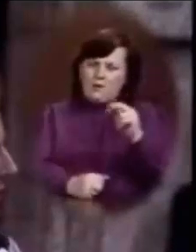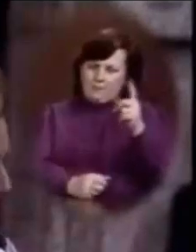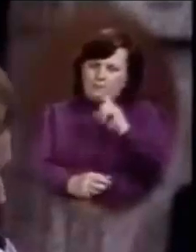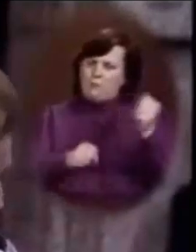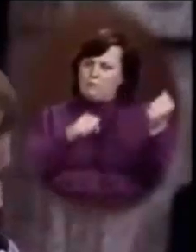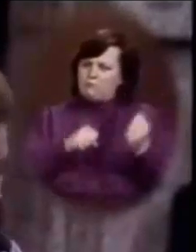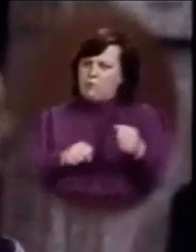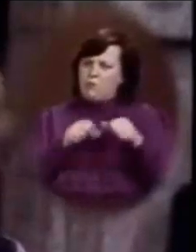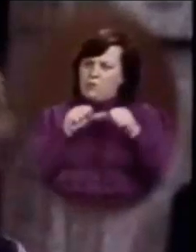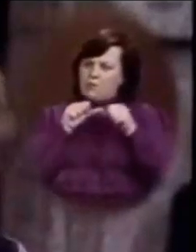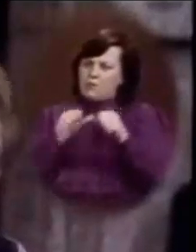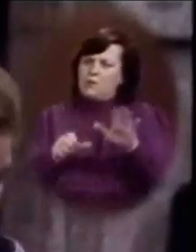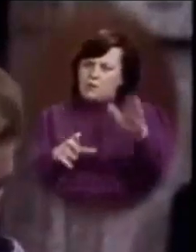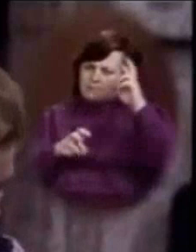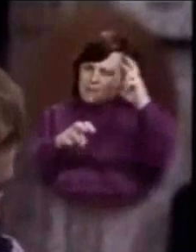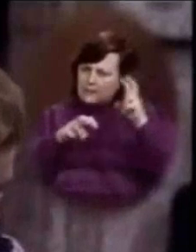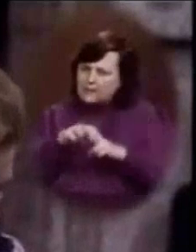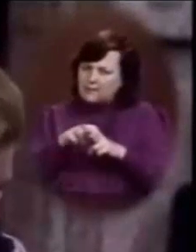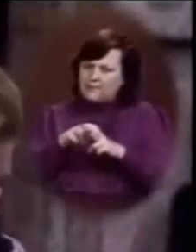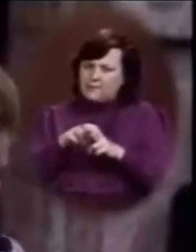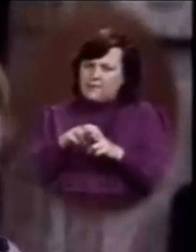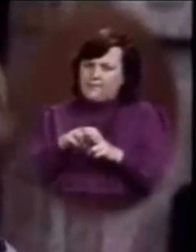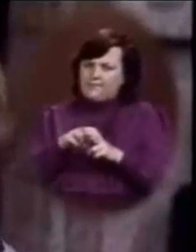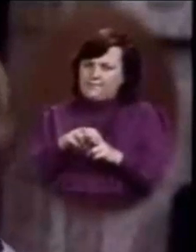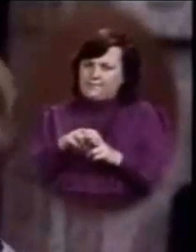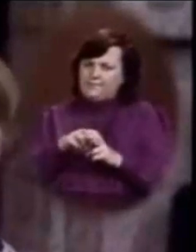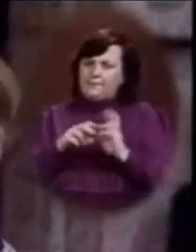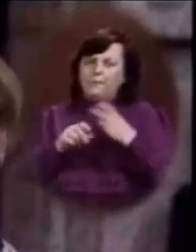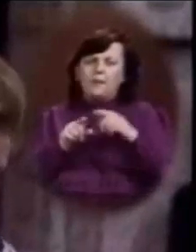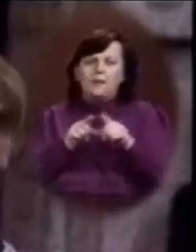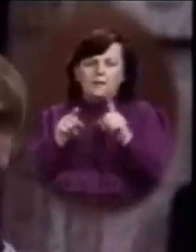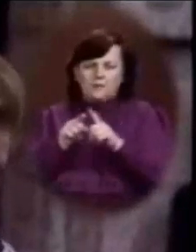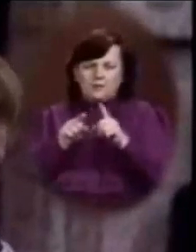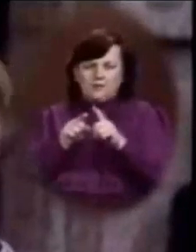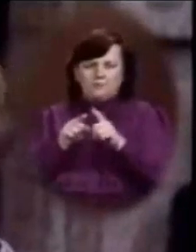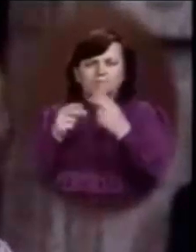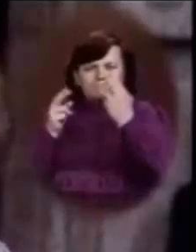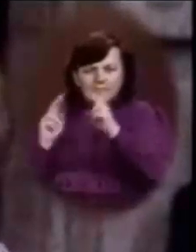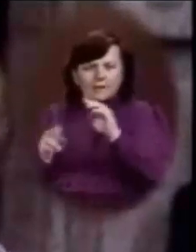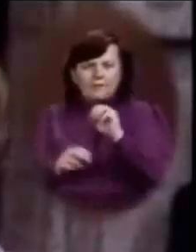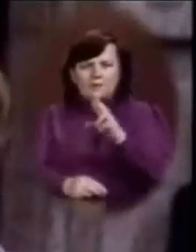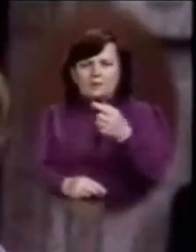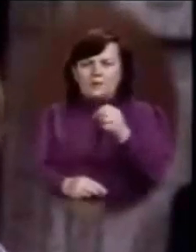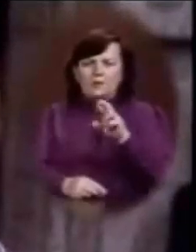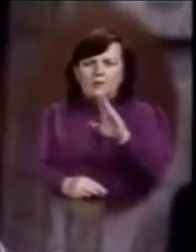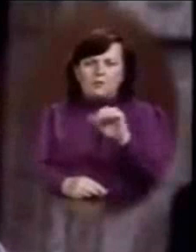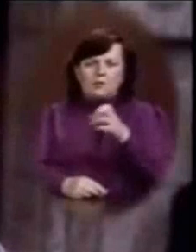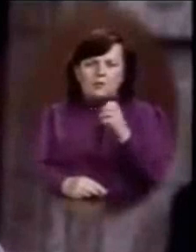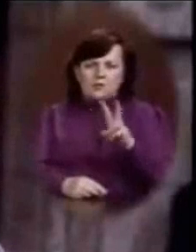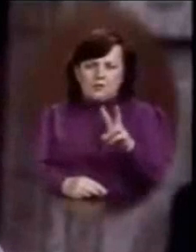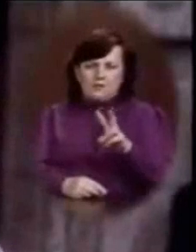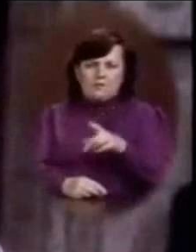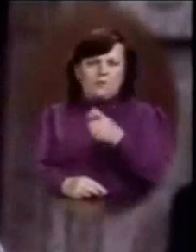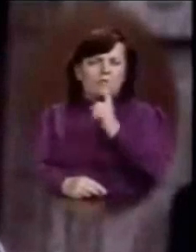stuck resolutely to his convictions and beliefs. We owe it also to Mr. Gorbachev, who with a rare